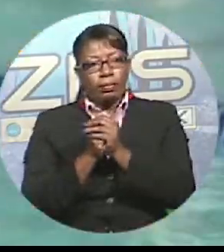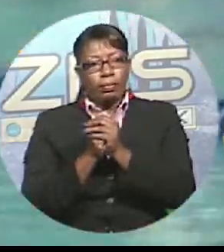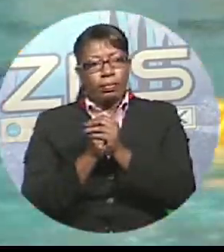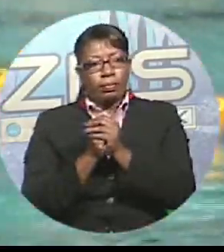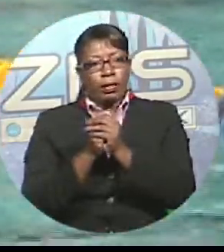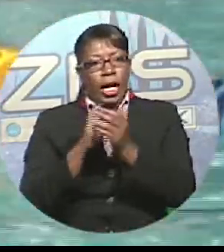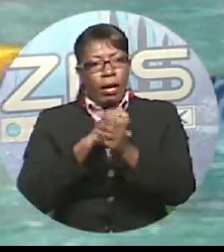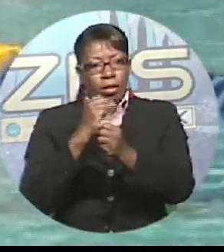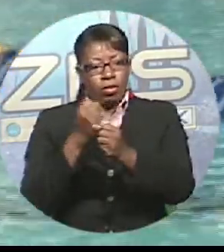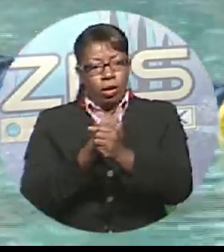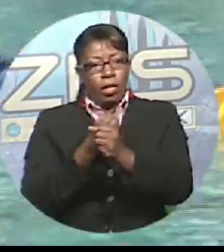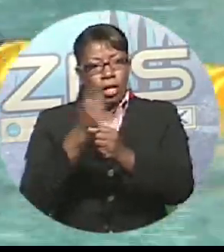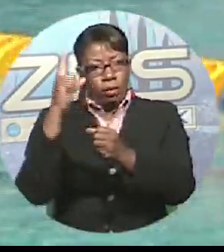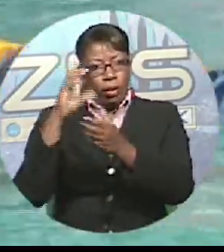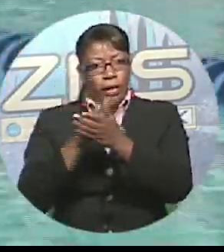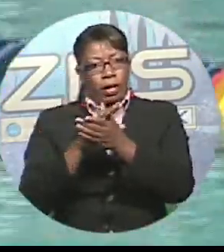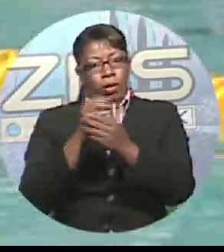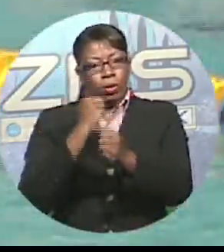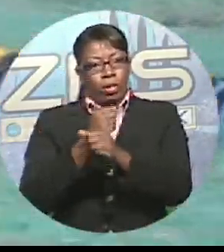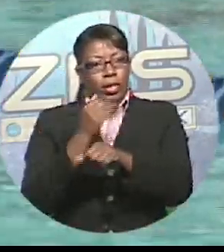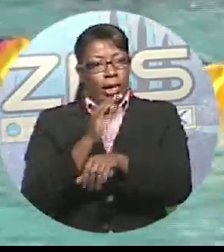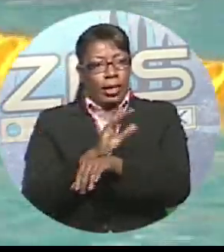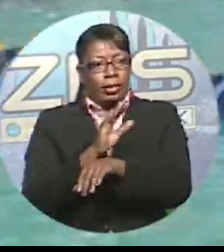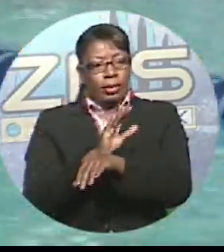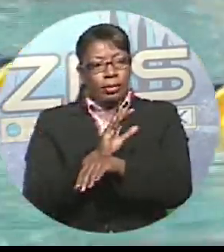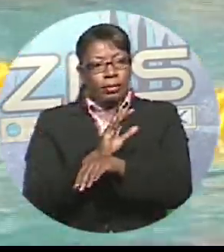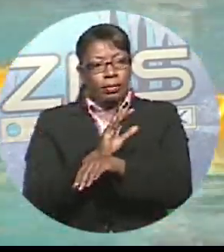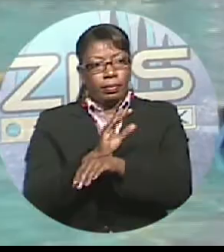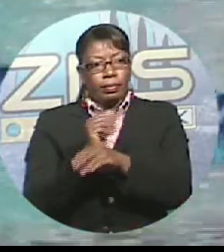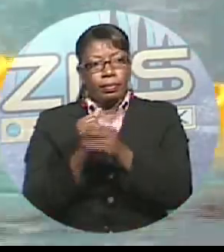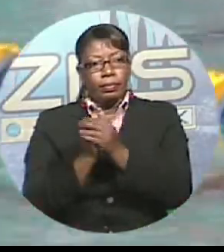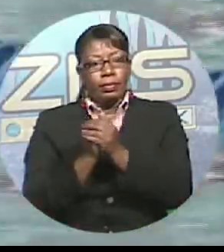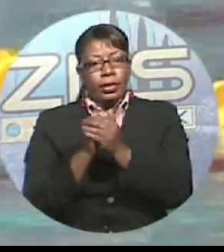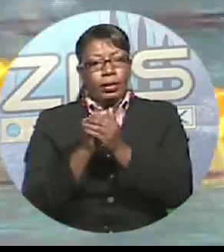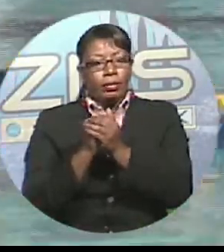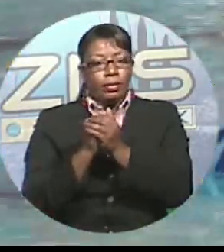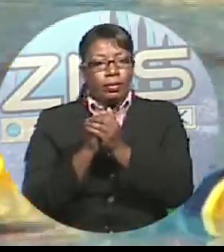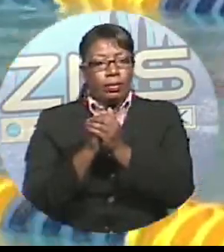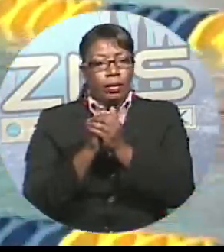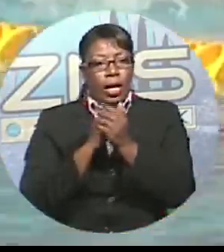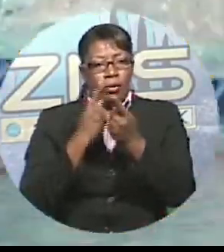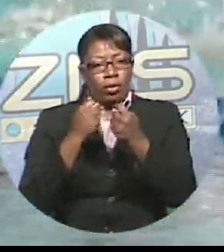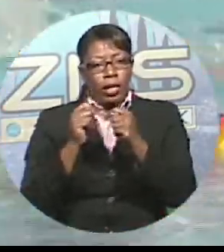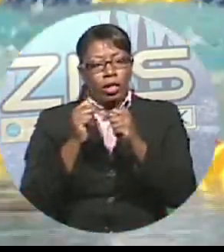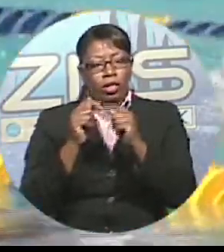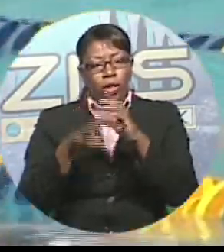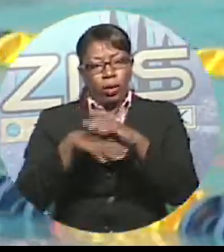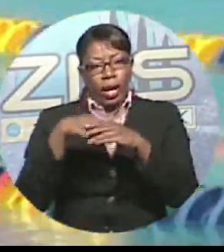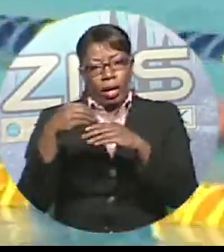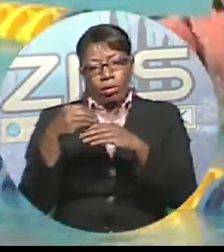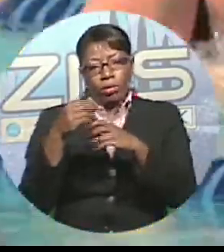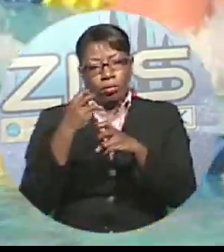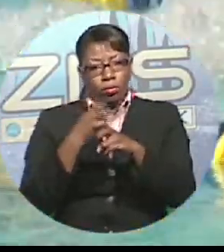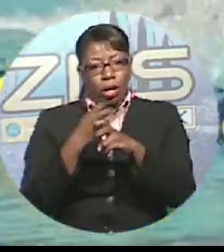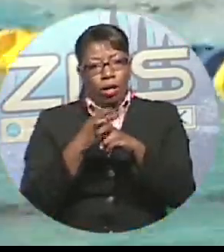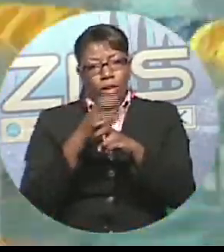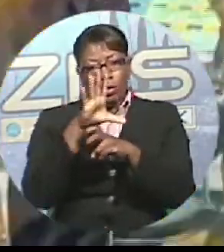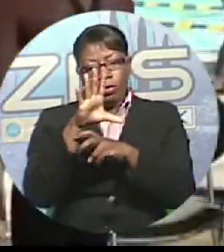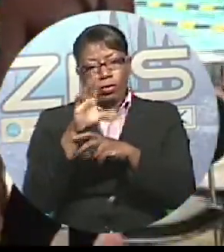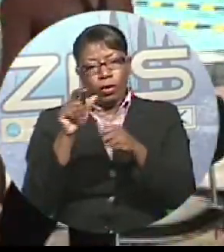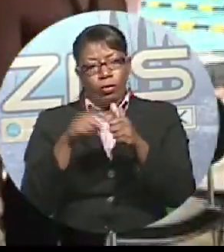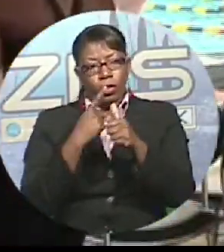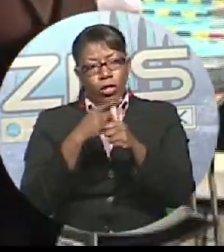that hopefully it'll work tonight. What is your strategy? Negative split? Is that yeah, what you're looking at? I'm trying to not go out too hard on the 50, but I mean the first